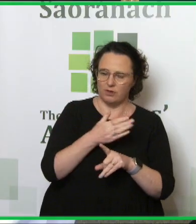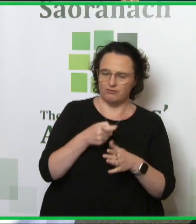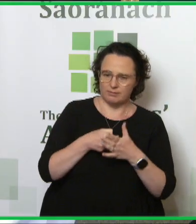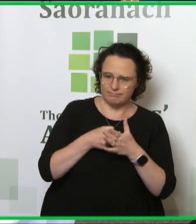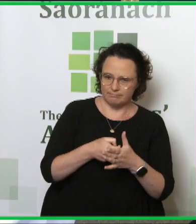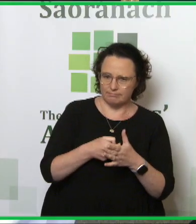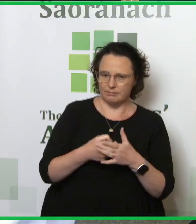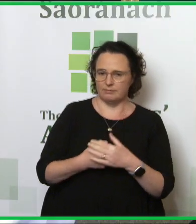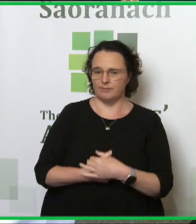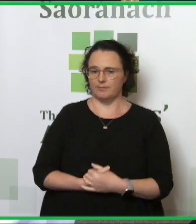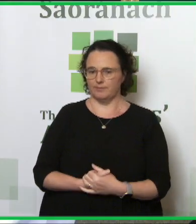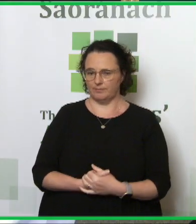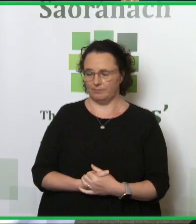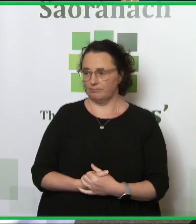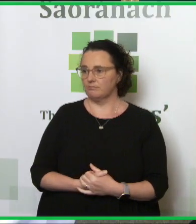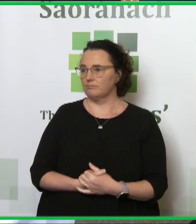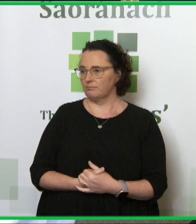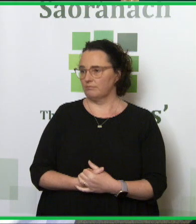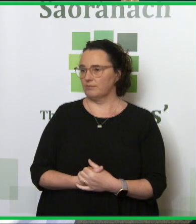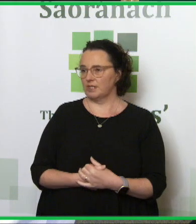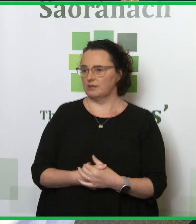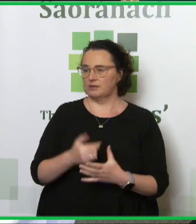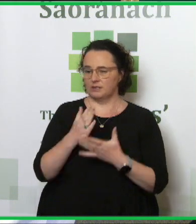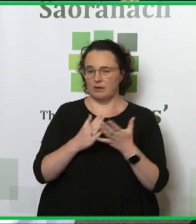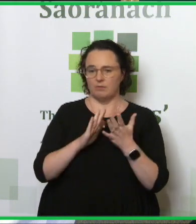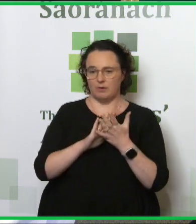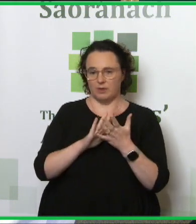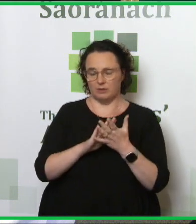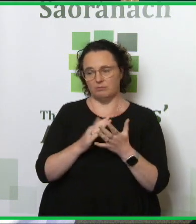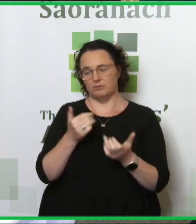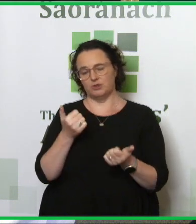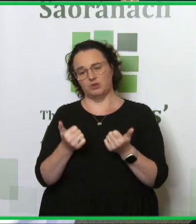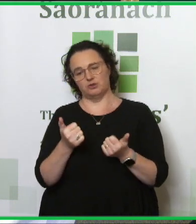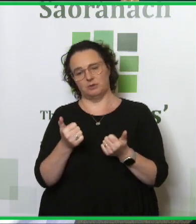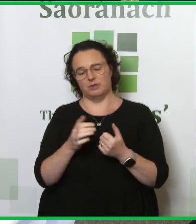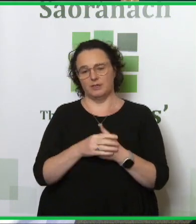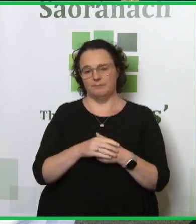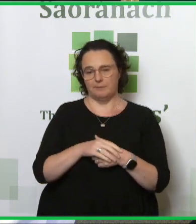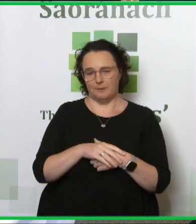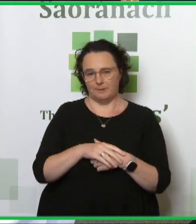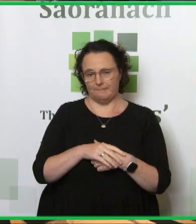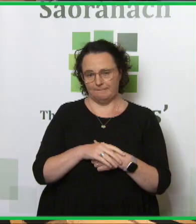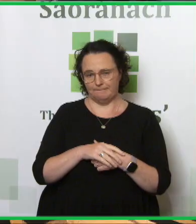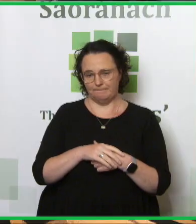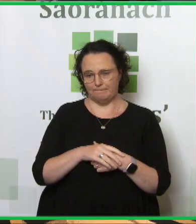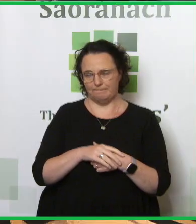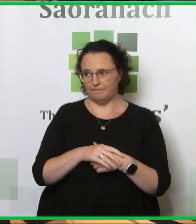Okay. And that's a judgment call. Yeah, just on that last